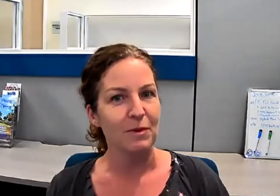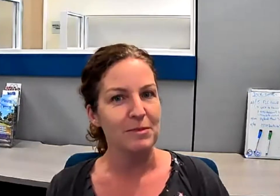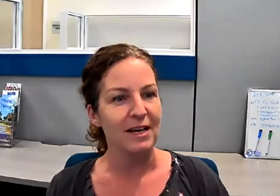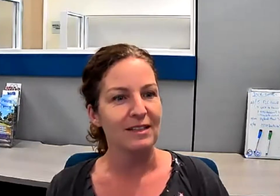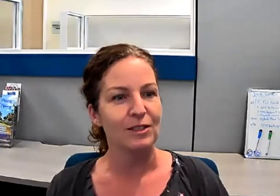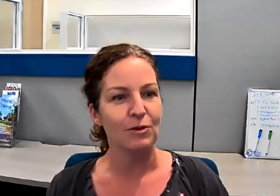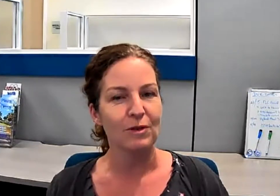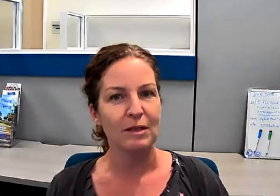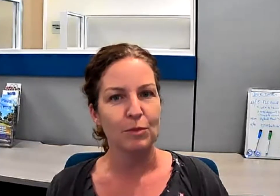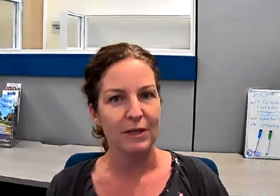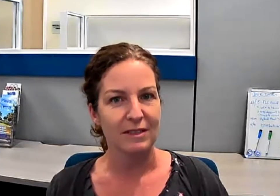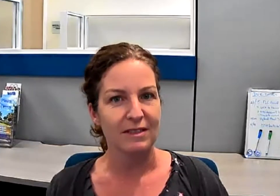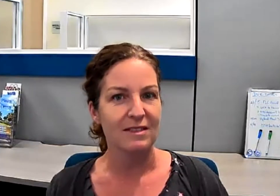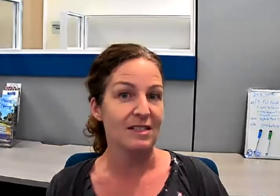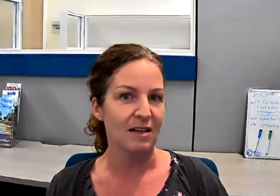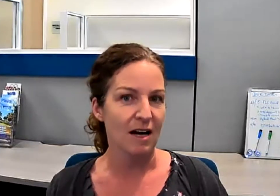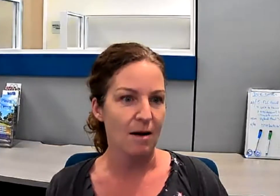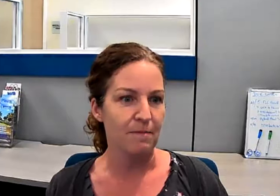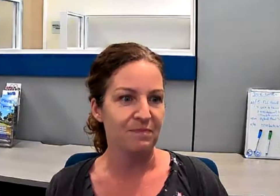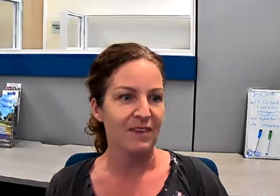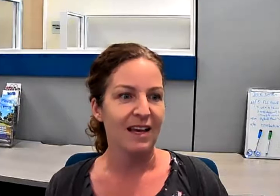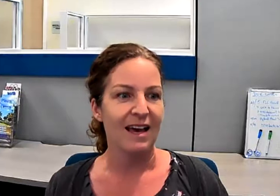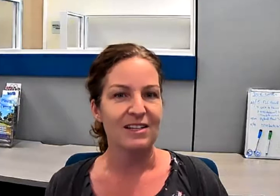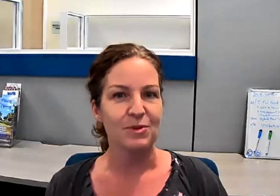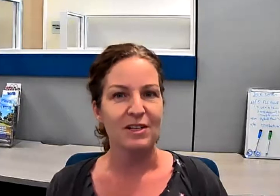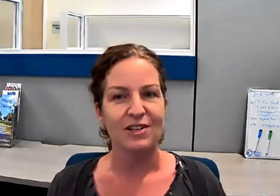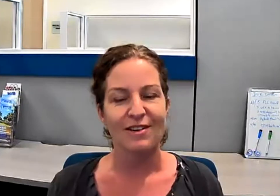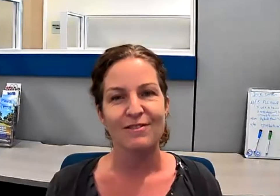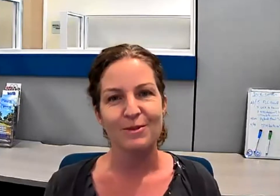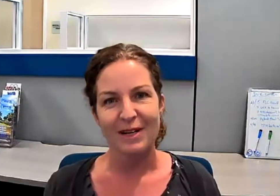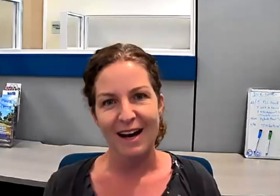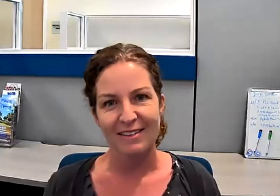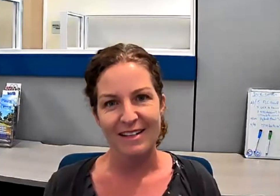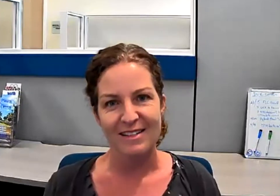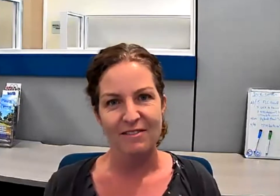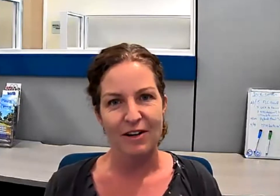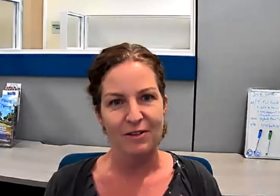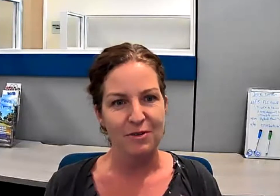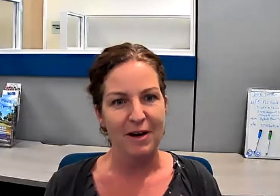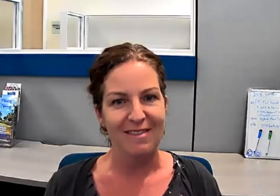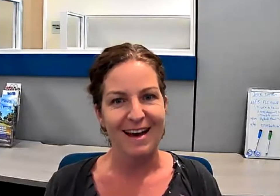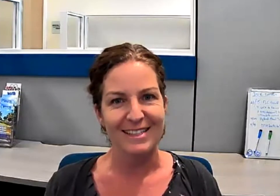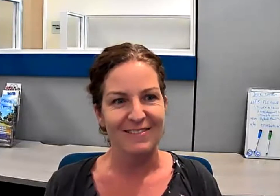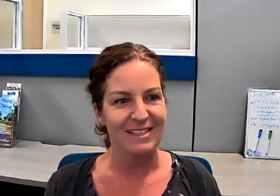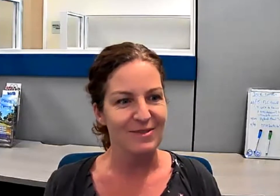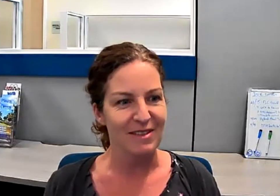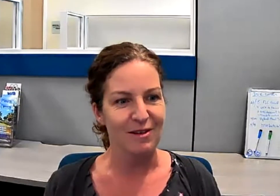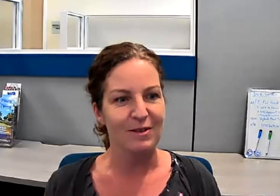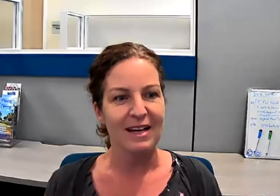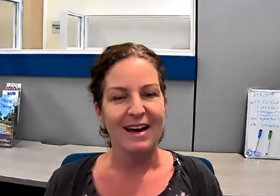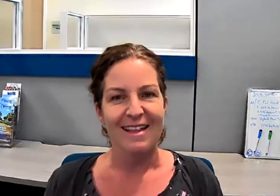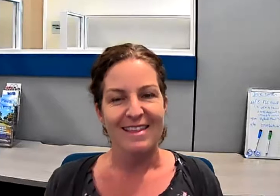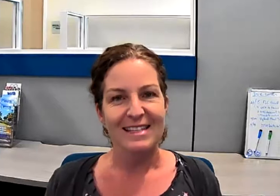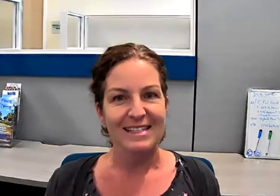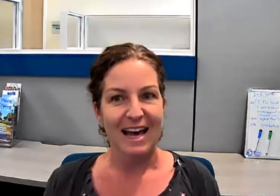one website, gogreenboynton.com. And I just want to share a few quick highlights of our Earth Month activities with